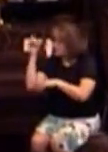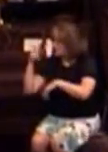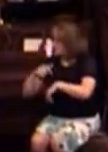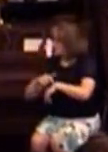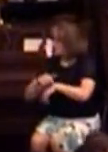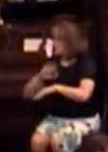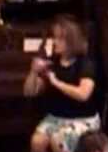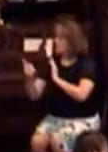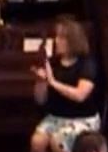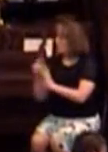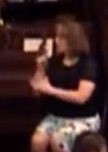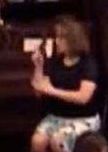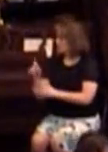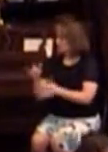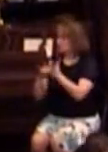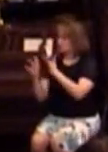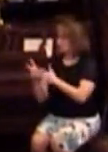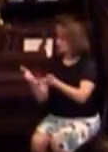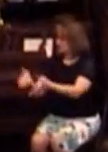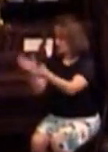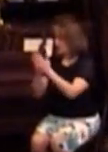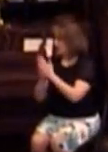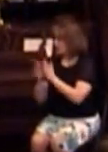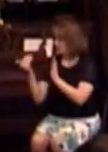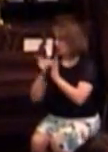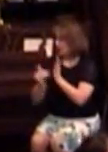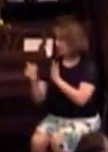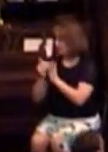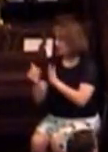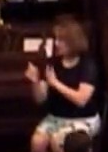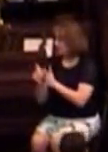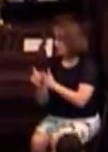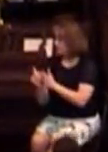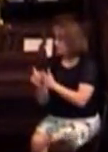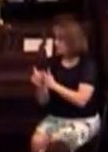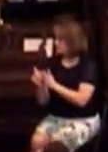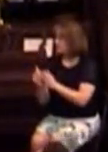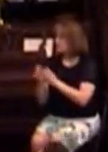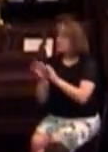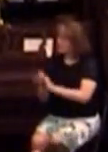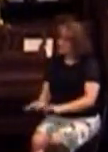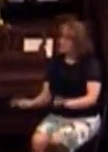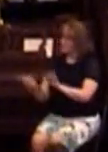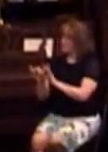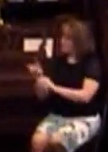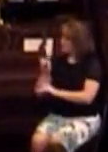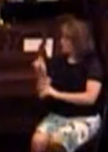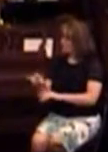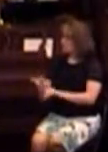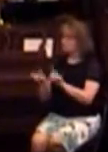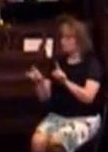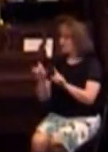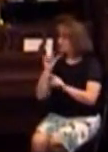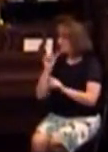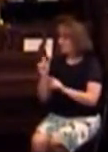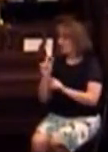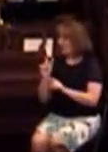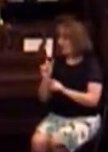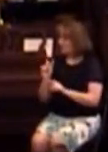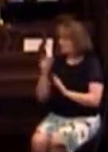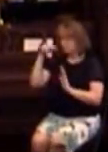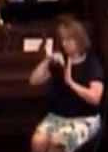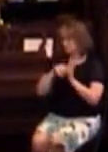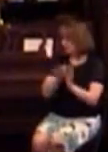is important, but not urgent. Important, not urgent. Let me pray. Lord